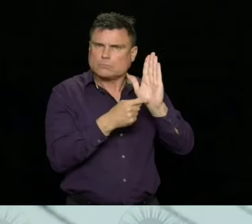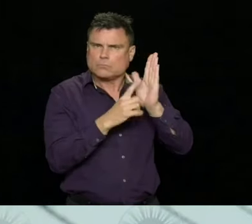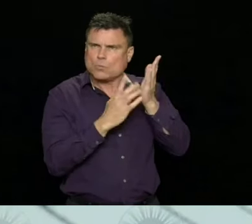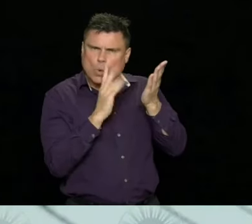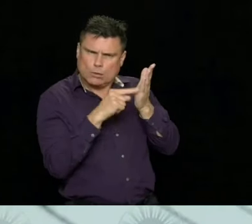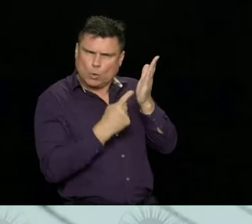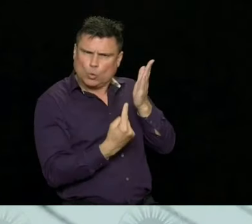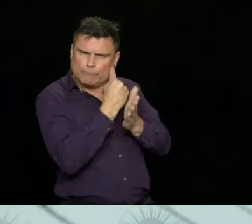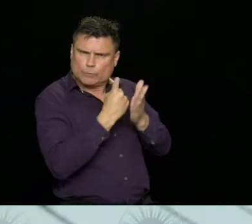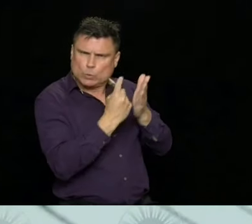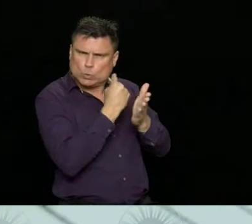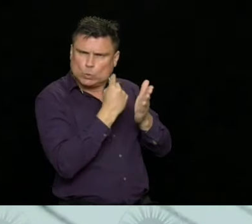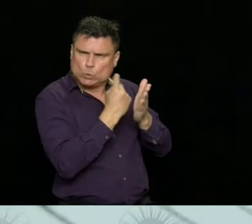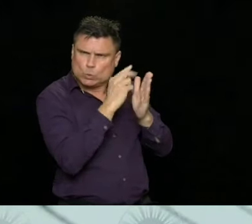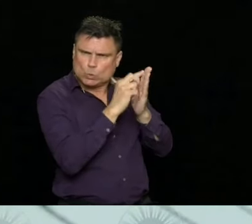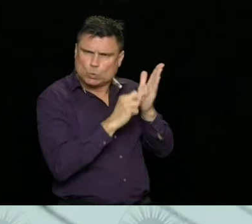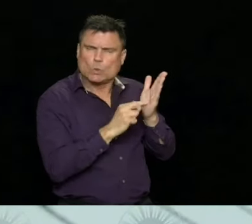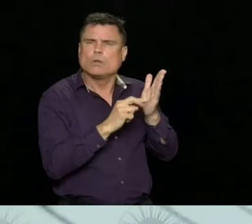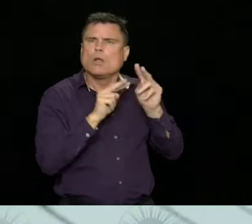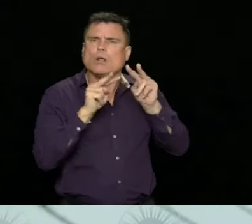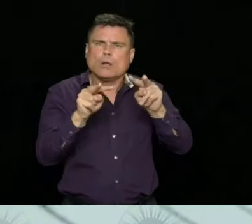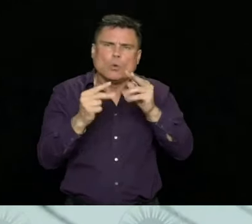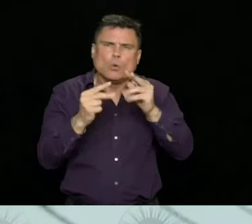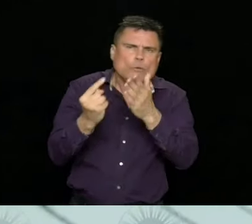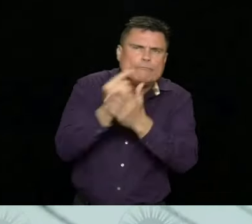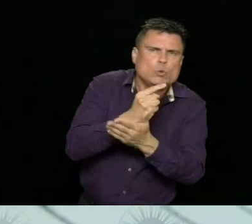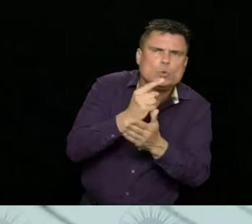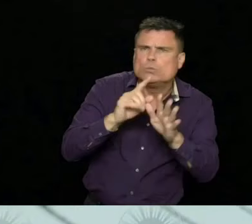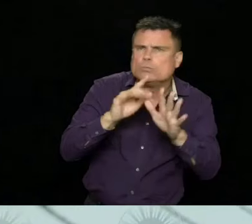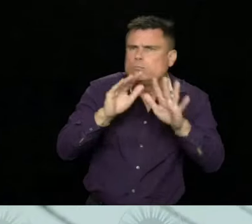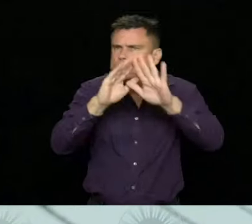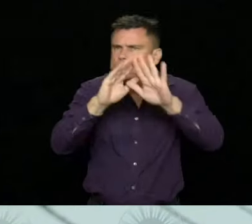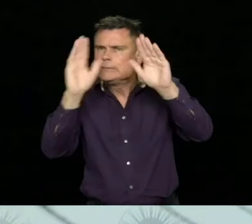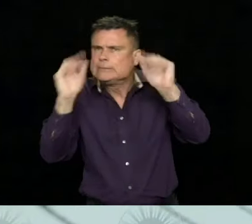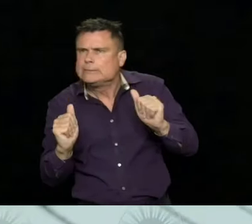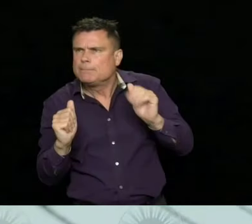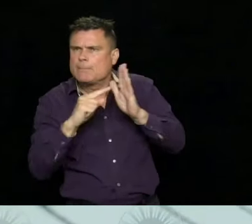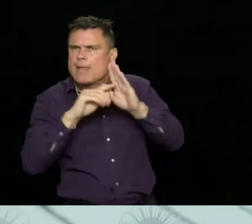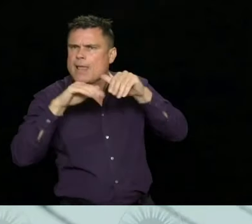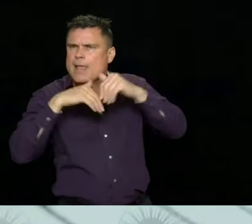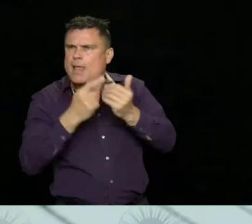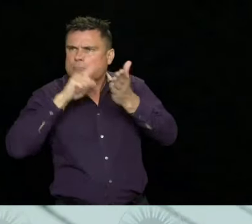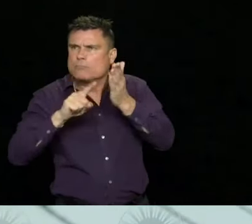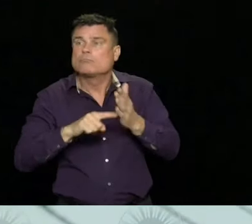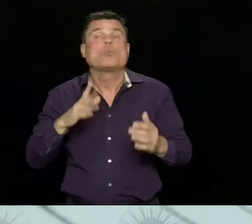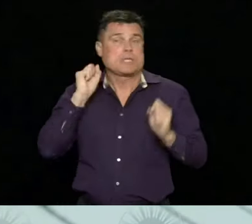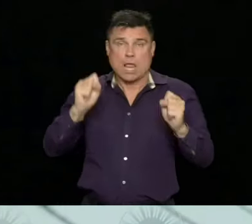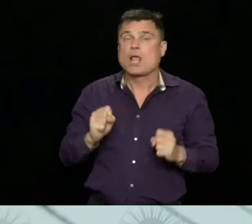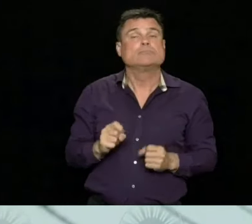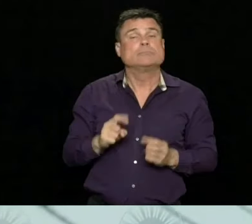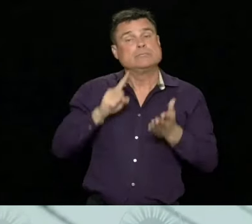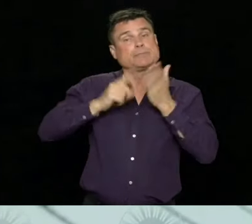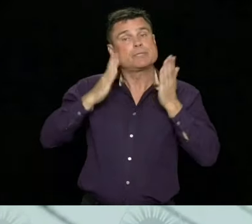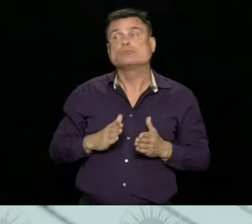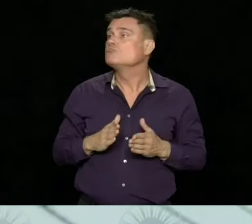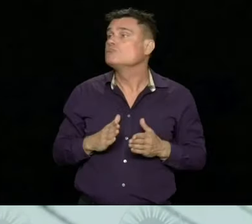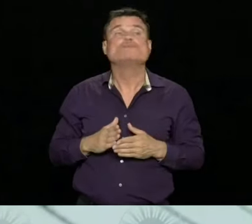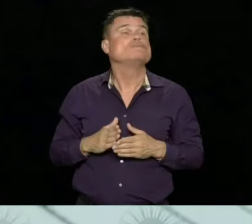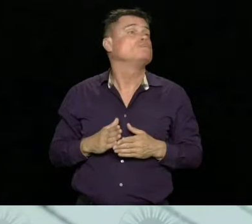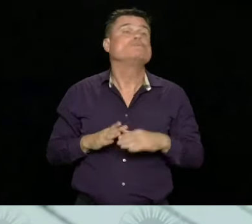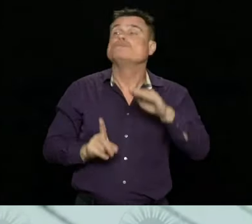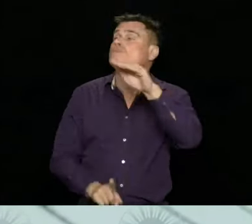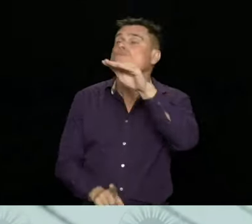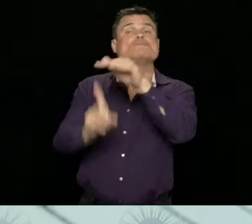conducting random inspections to ensure that the guidelines that the WCB have put together are